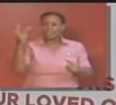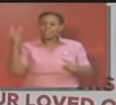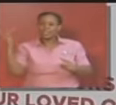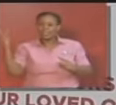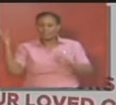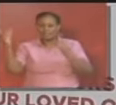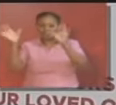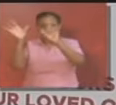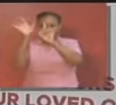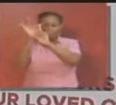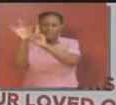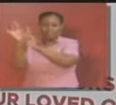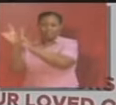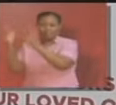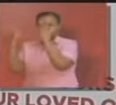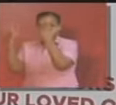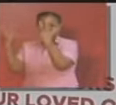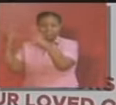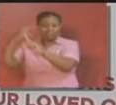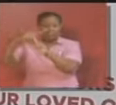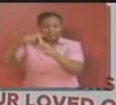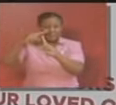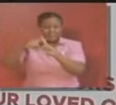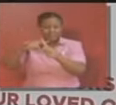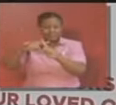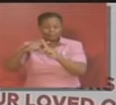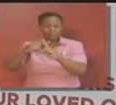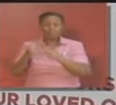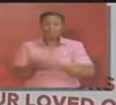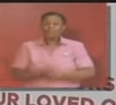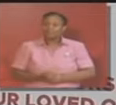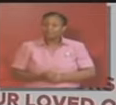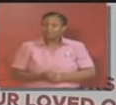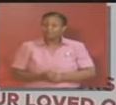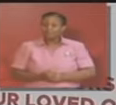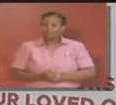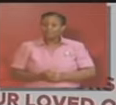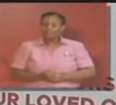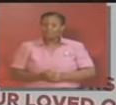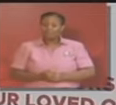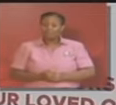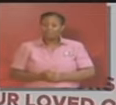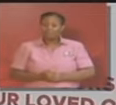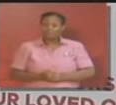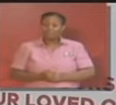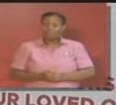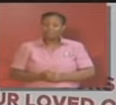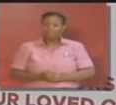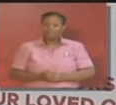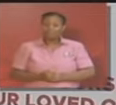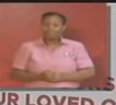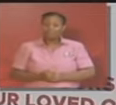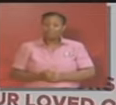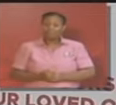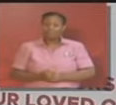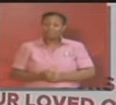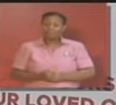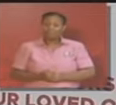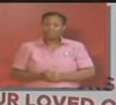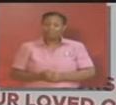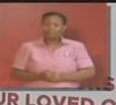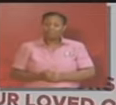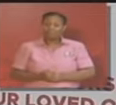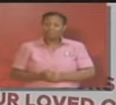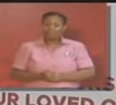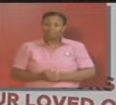that Dr. Hinds just showed us with the number of cases being generated from that top red dot. So, in